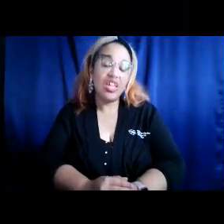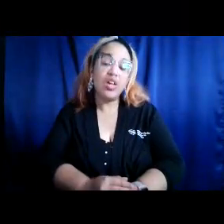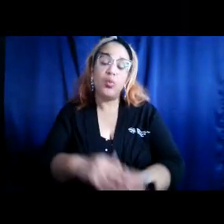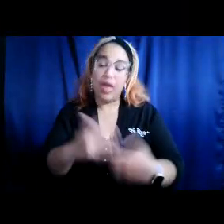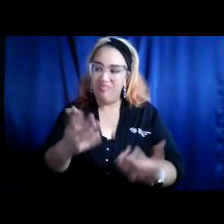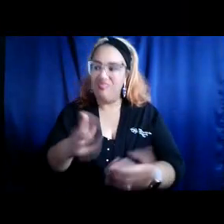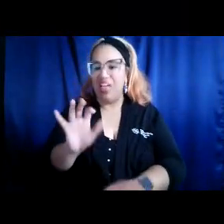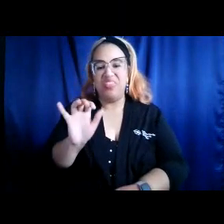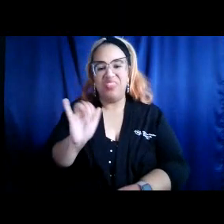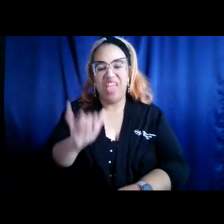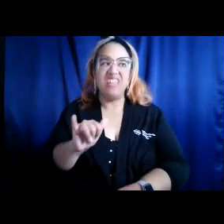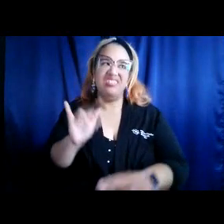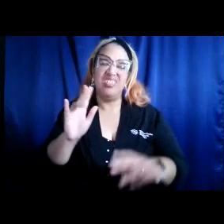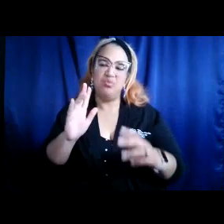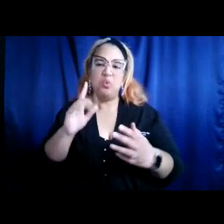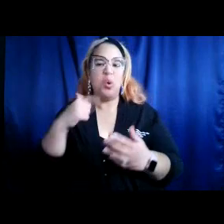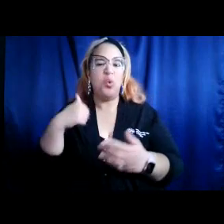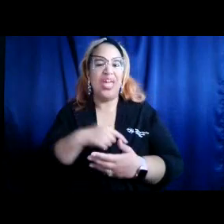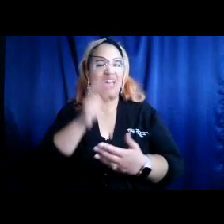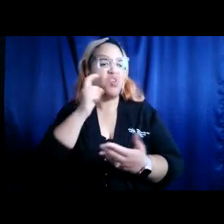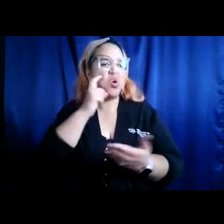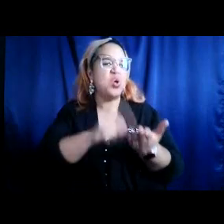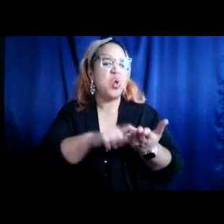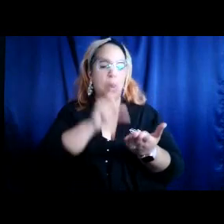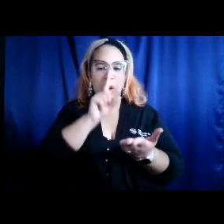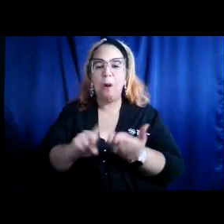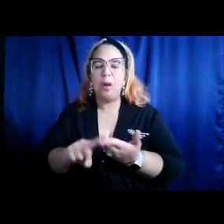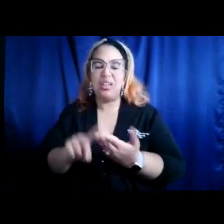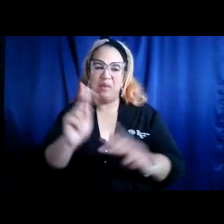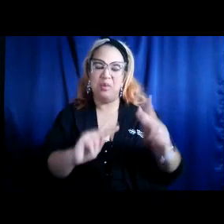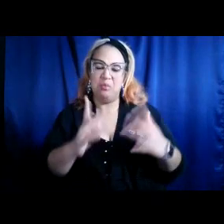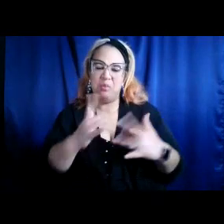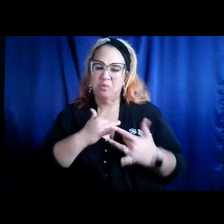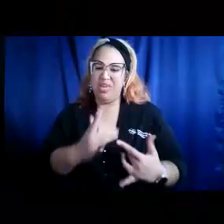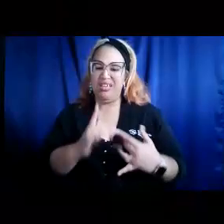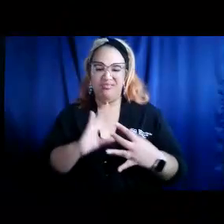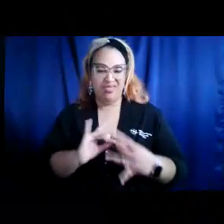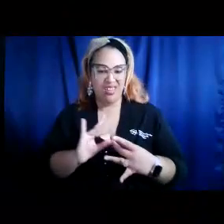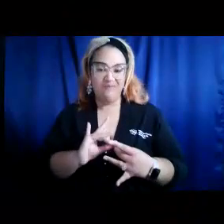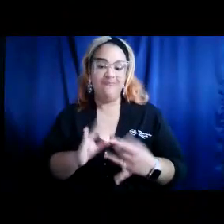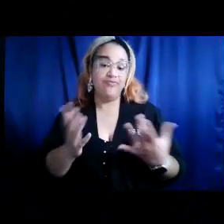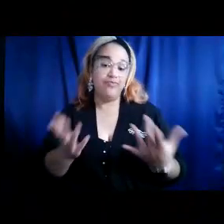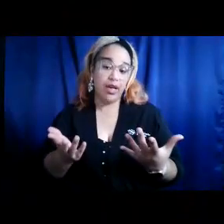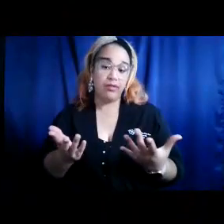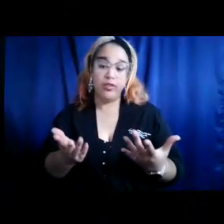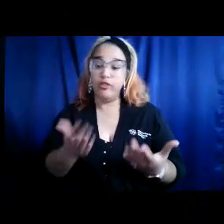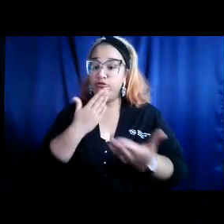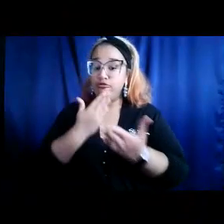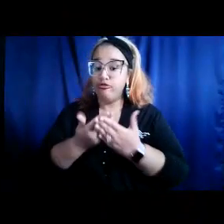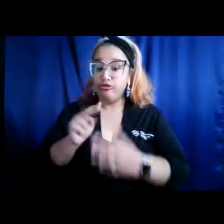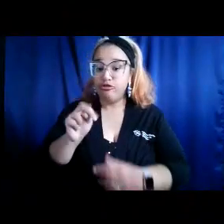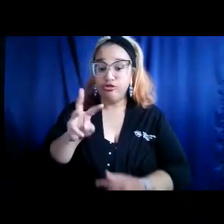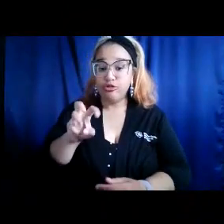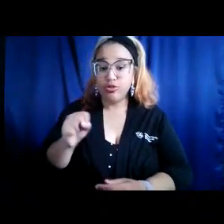intentional leadership, cross-functional collaboration, and inclusive practices like the ones we're about to